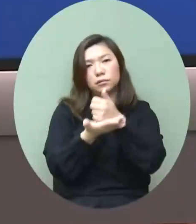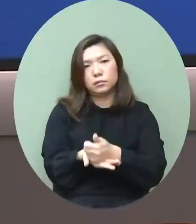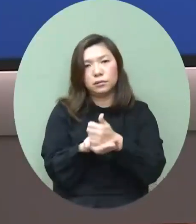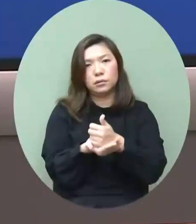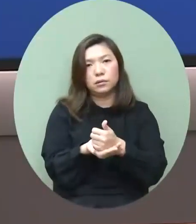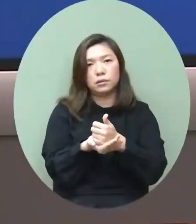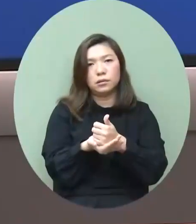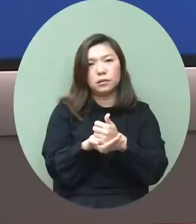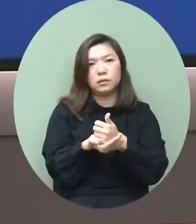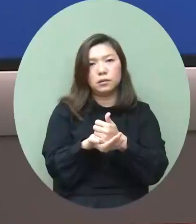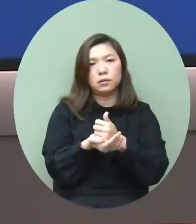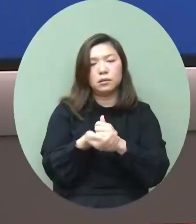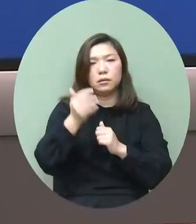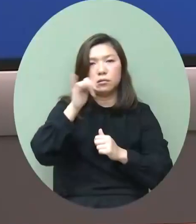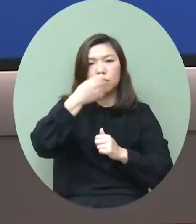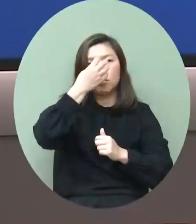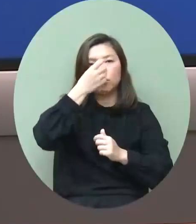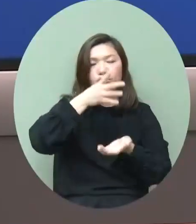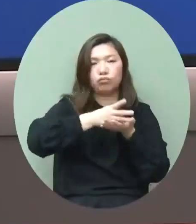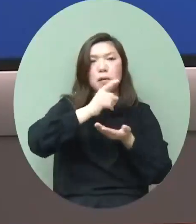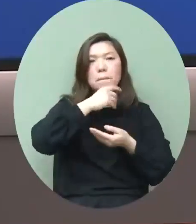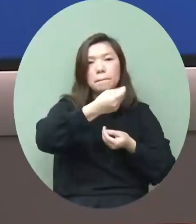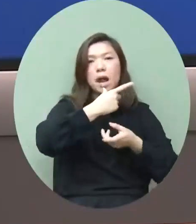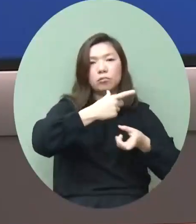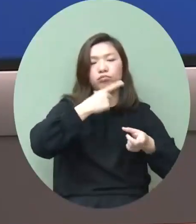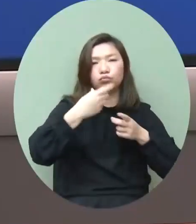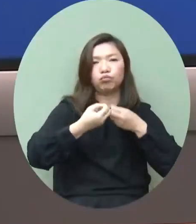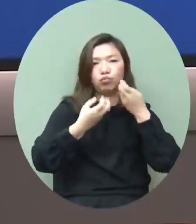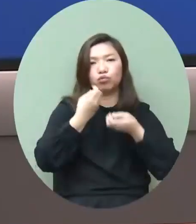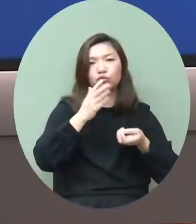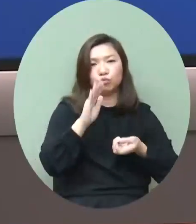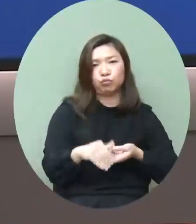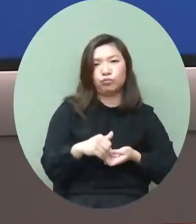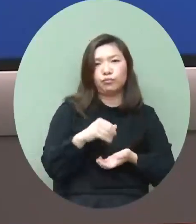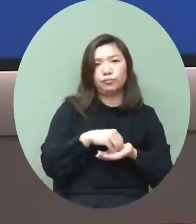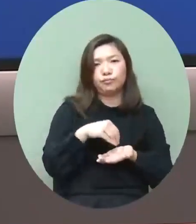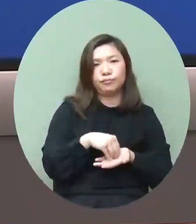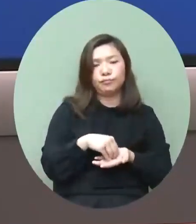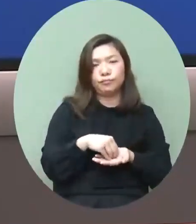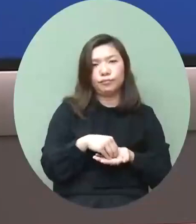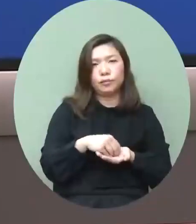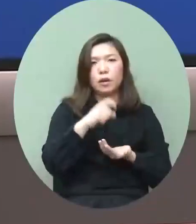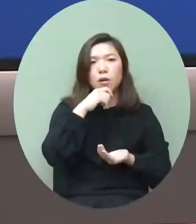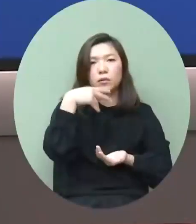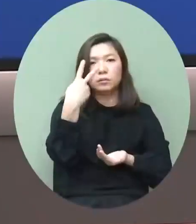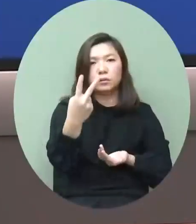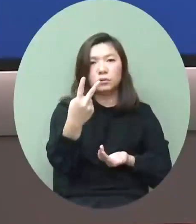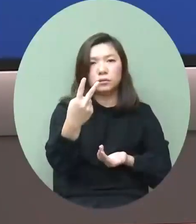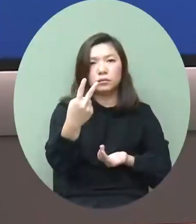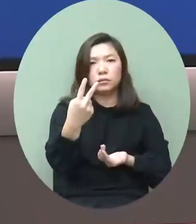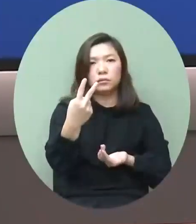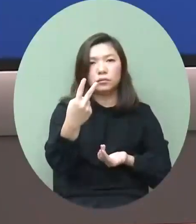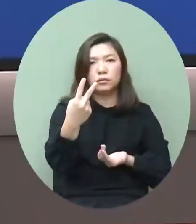us good advice on this We already have two weeks experience of some Chinese medicine